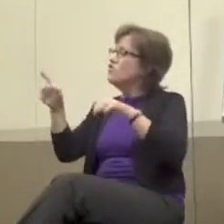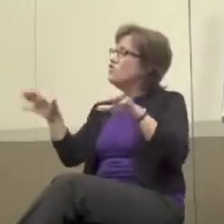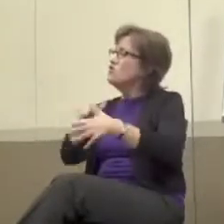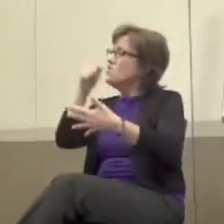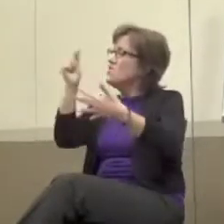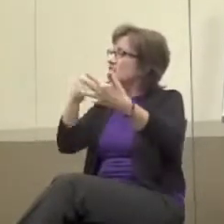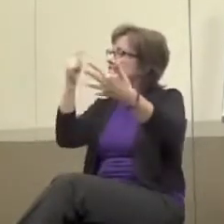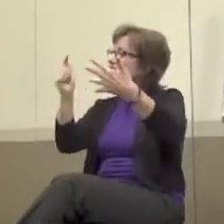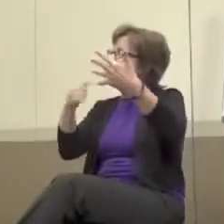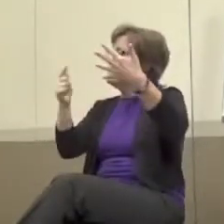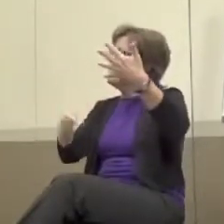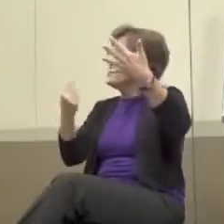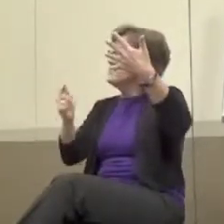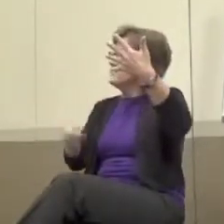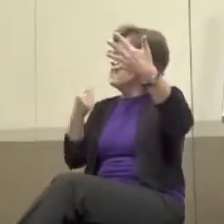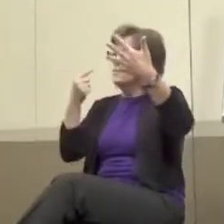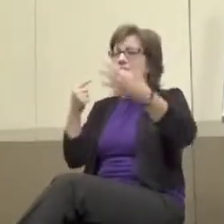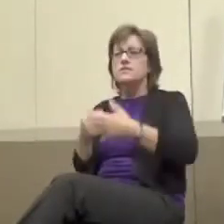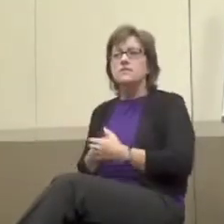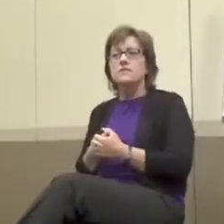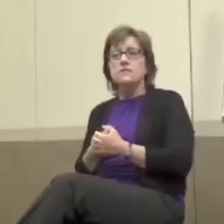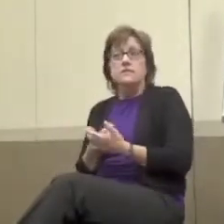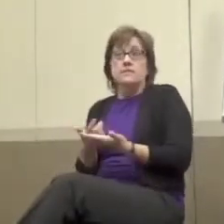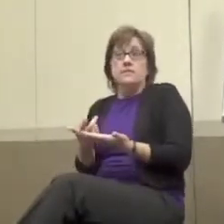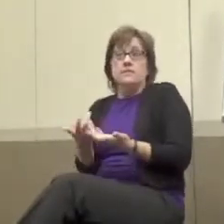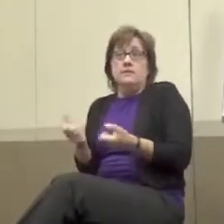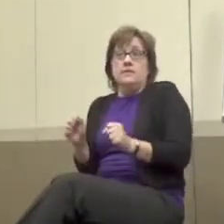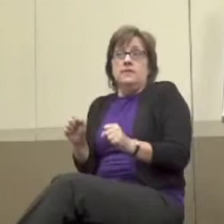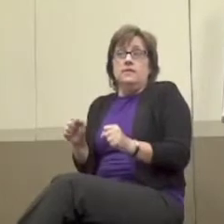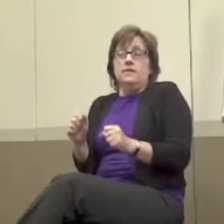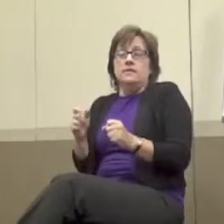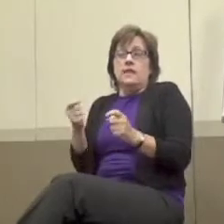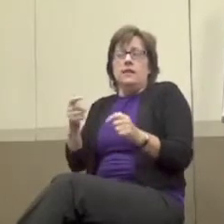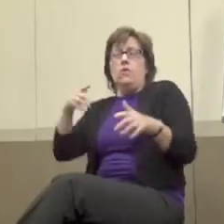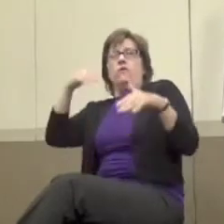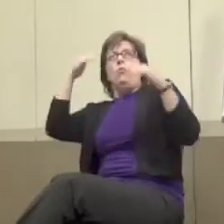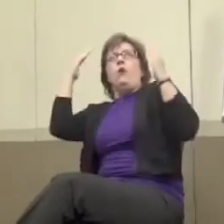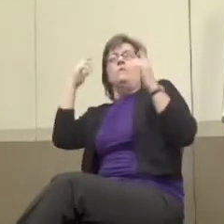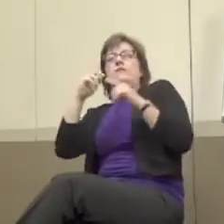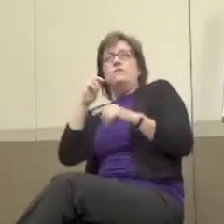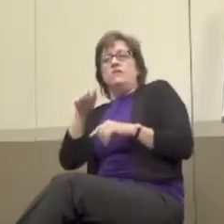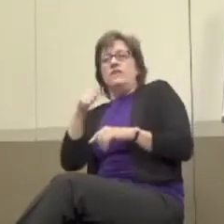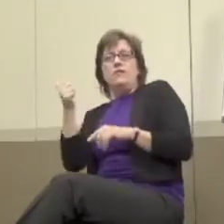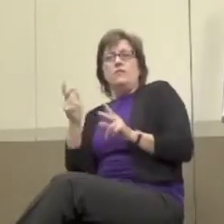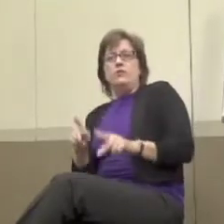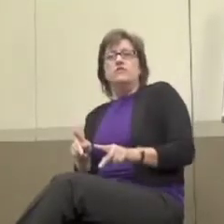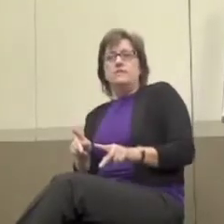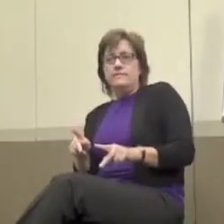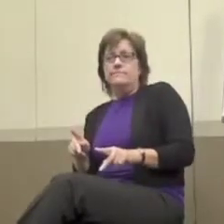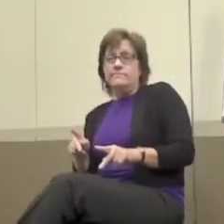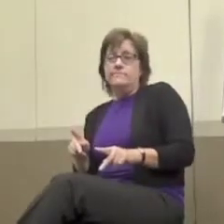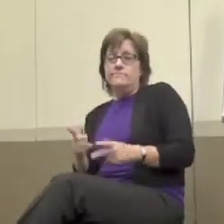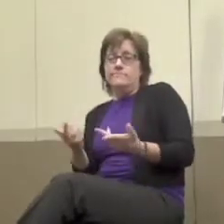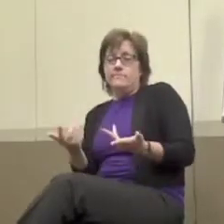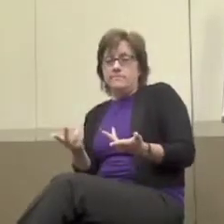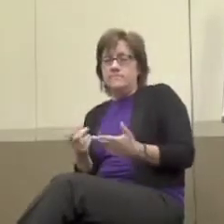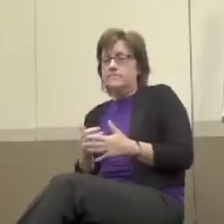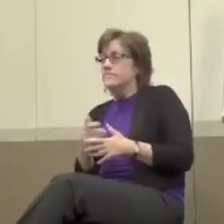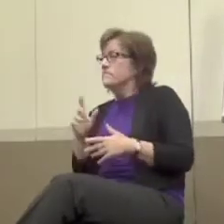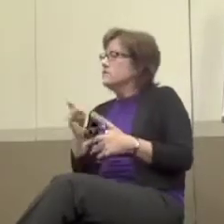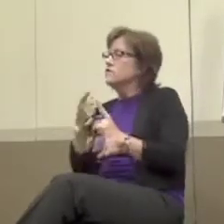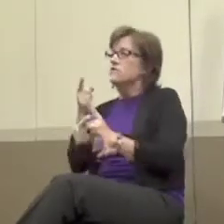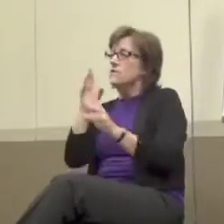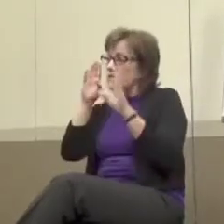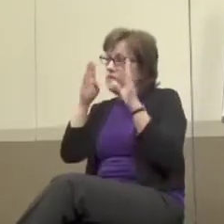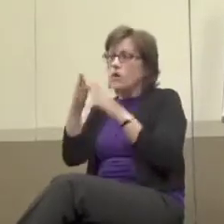and this and this. And chances are it's a little overwhelming for the other person. So if you're able to just focus